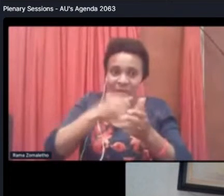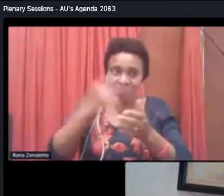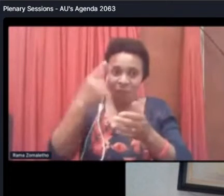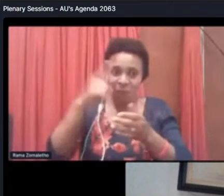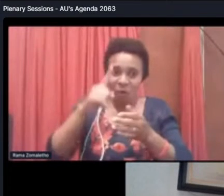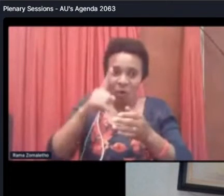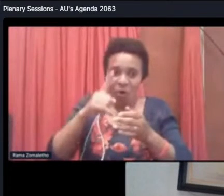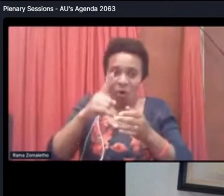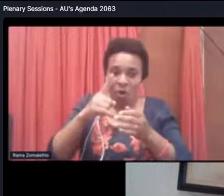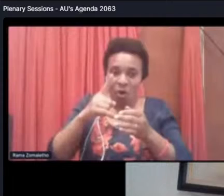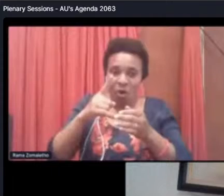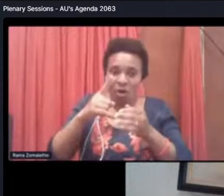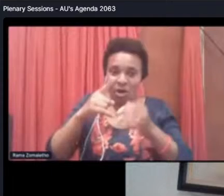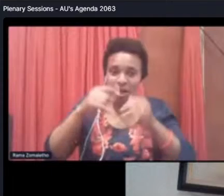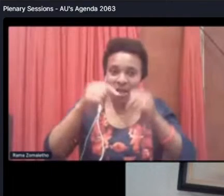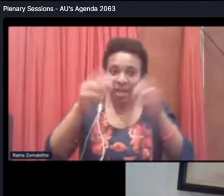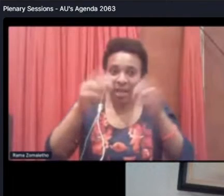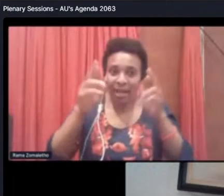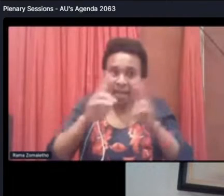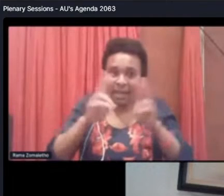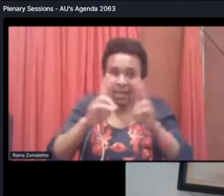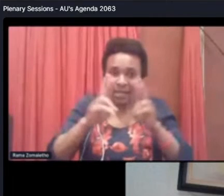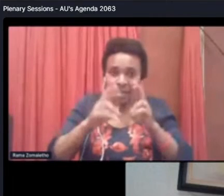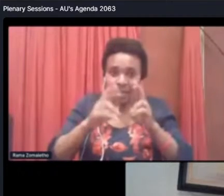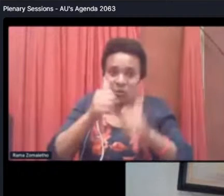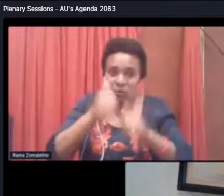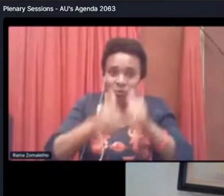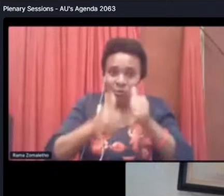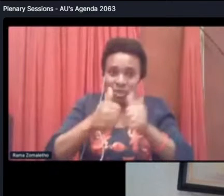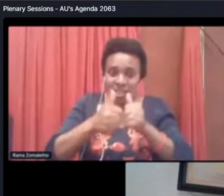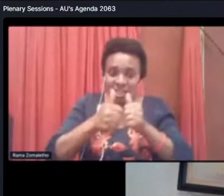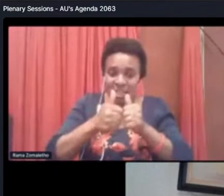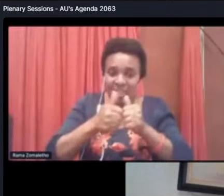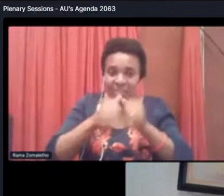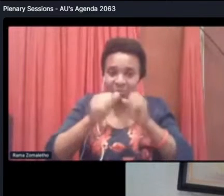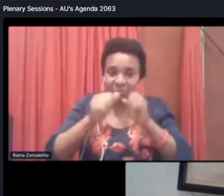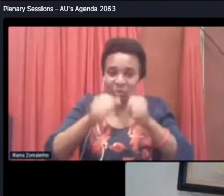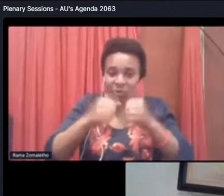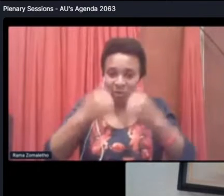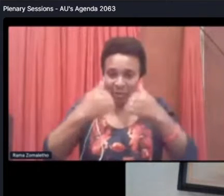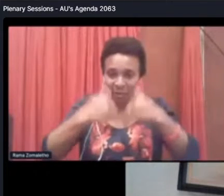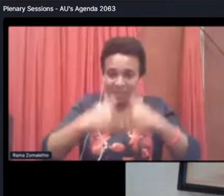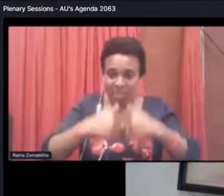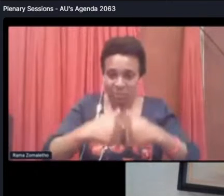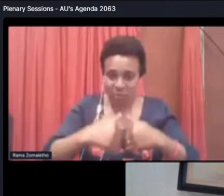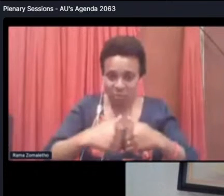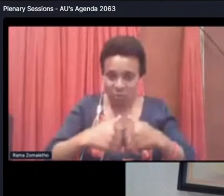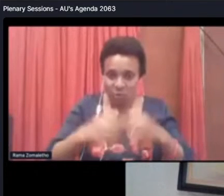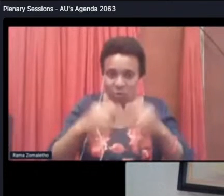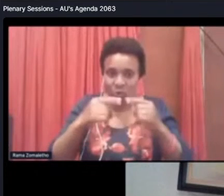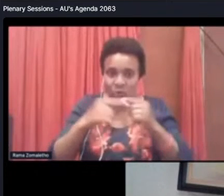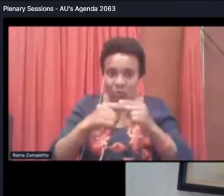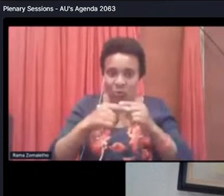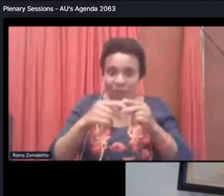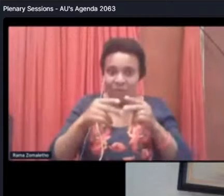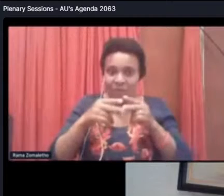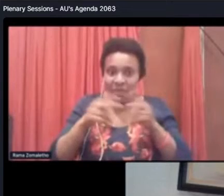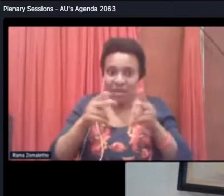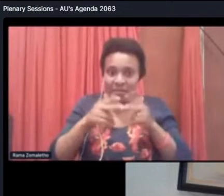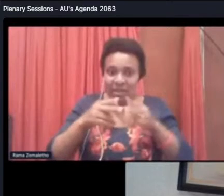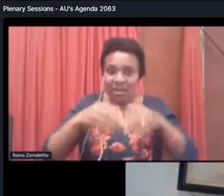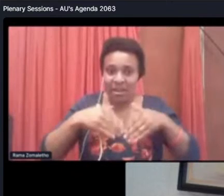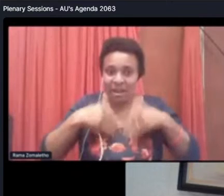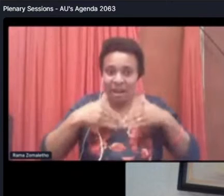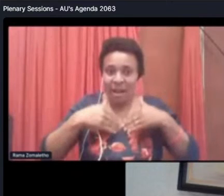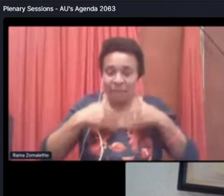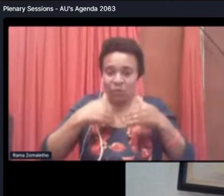some related issues, which are remittances. As you know, the African Union has a very large, a very big program